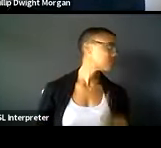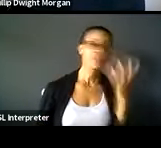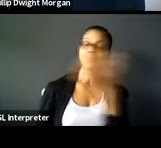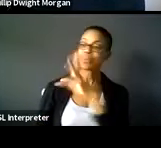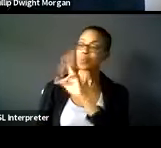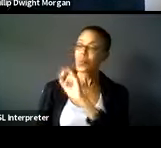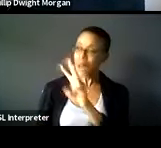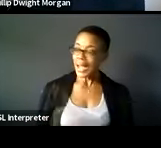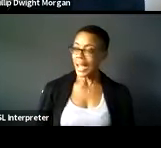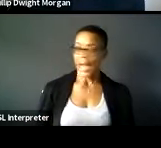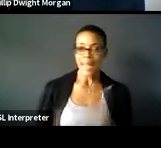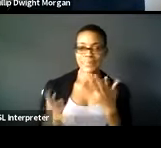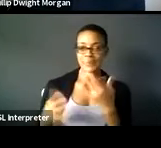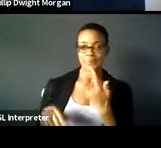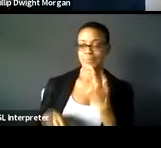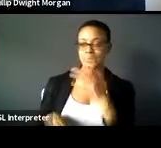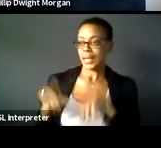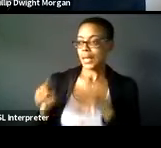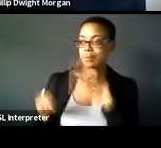I don't have words.